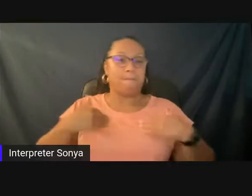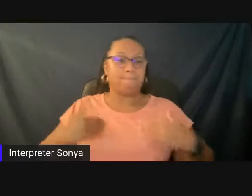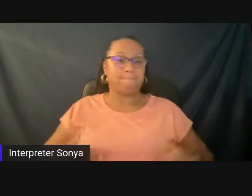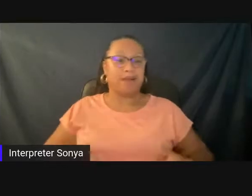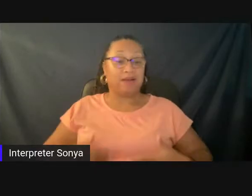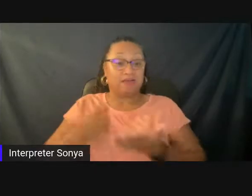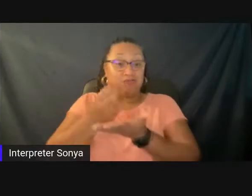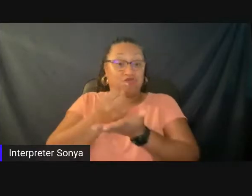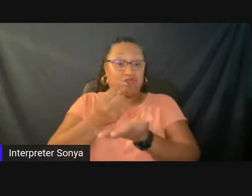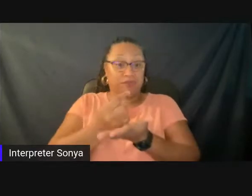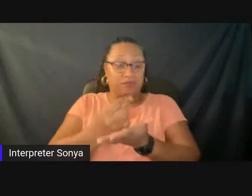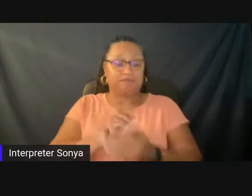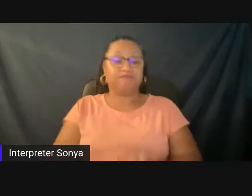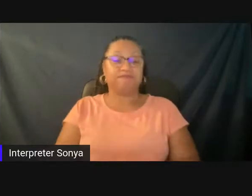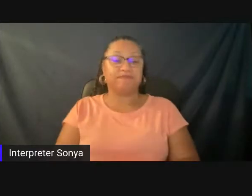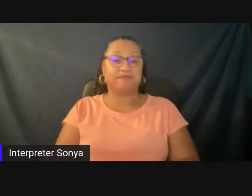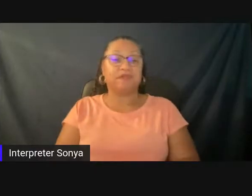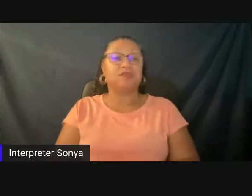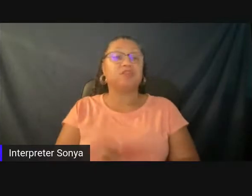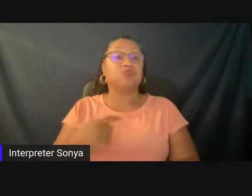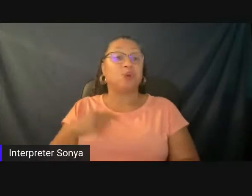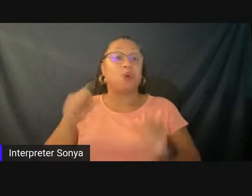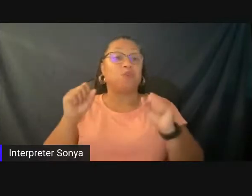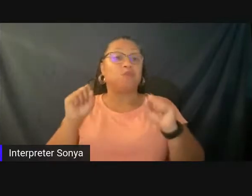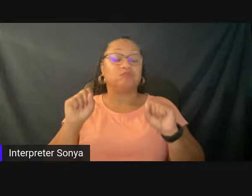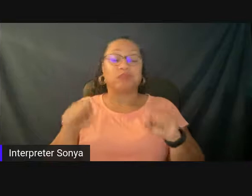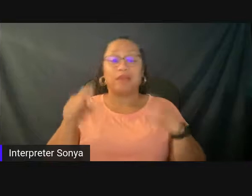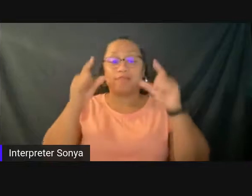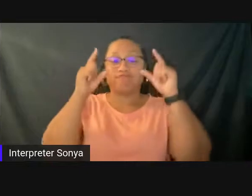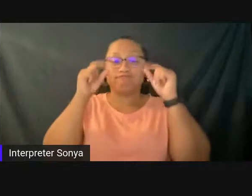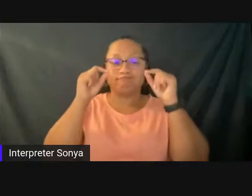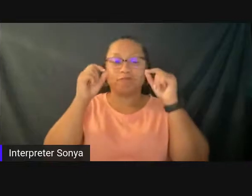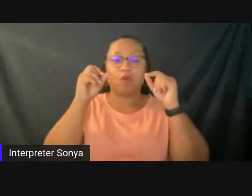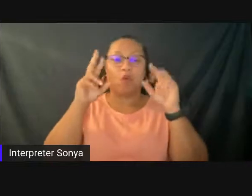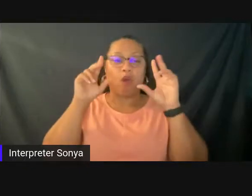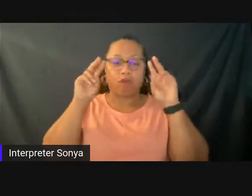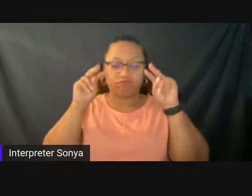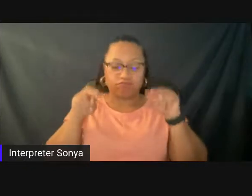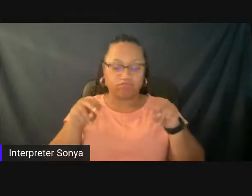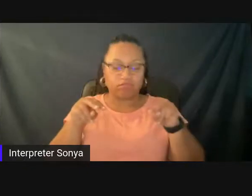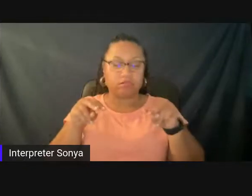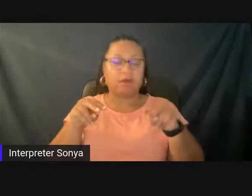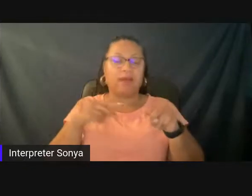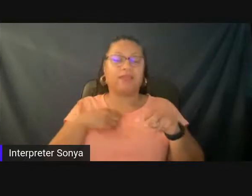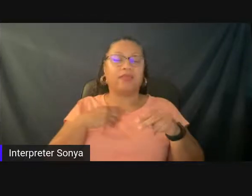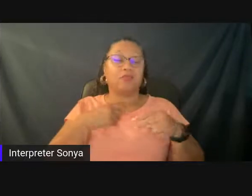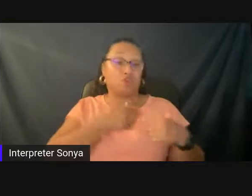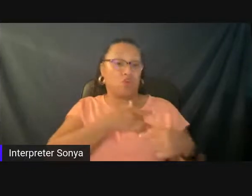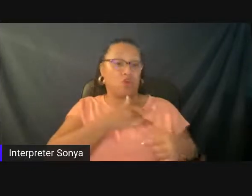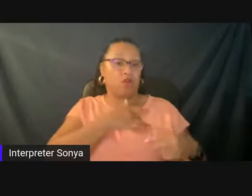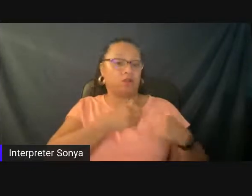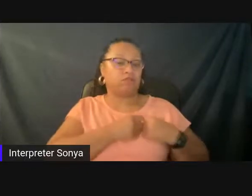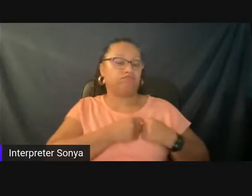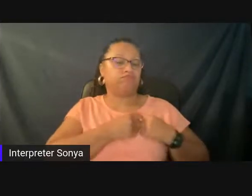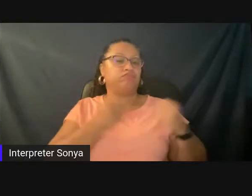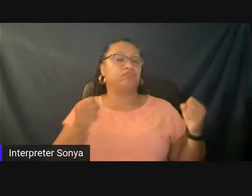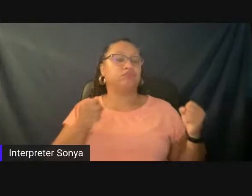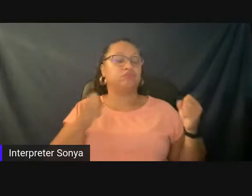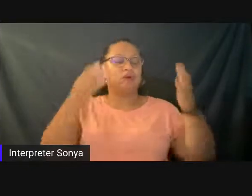So if everyone would just close their eyes, lower their gaze, and just open their hearts and their minds.